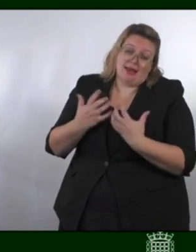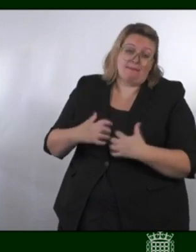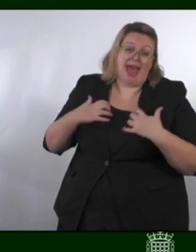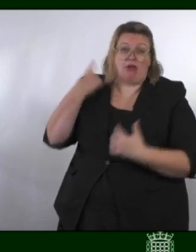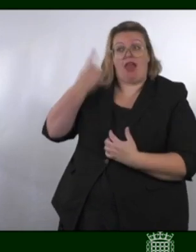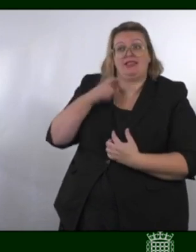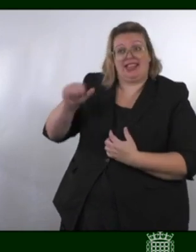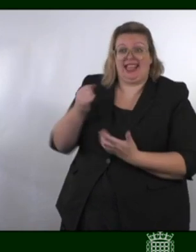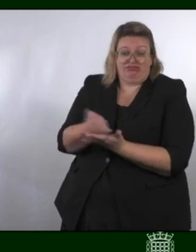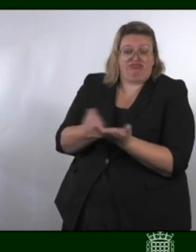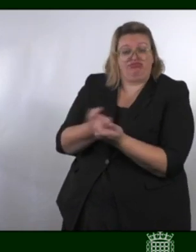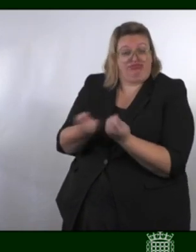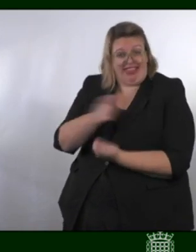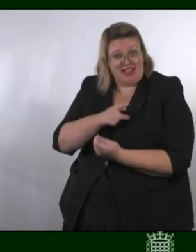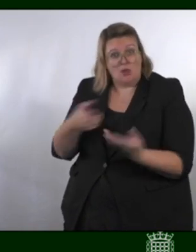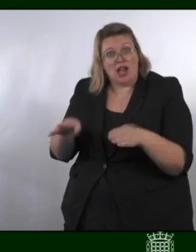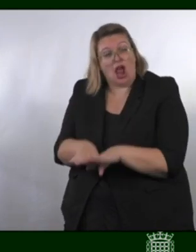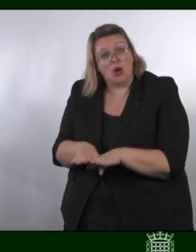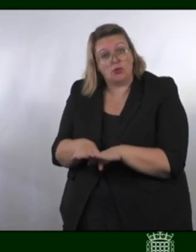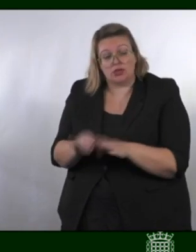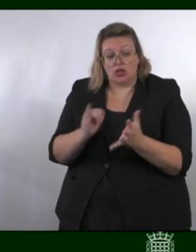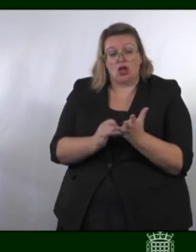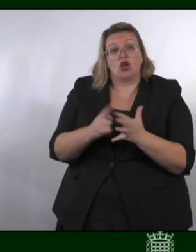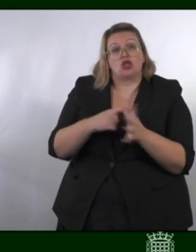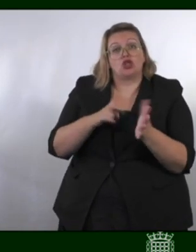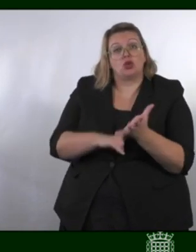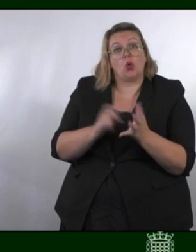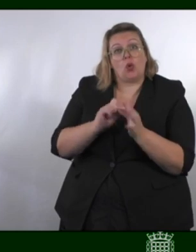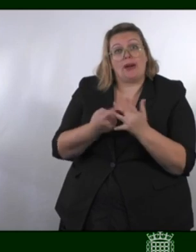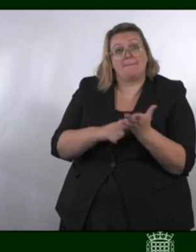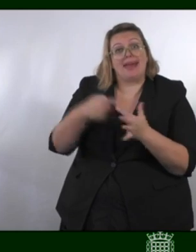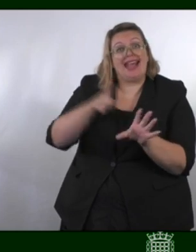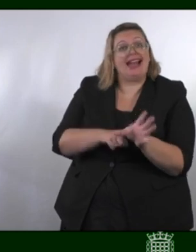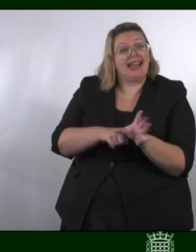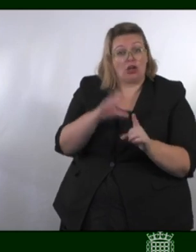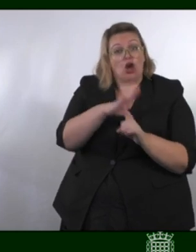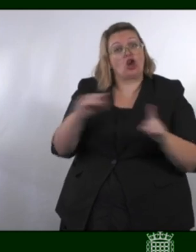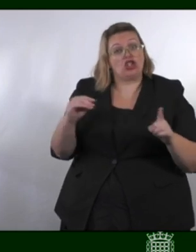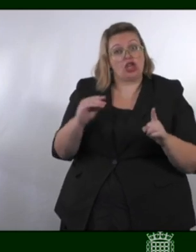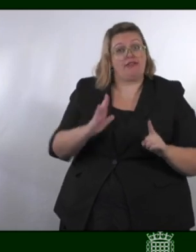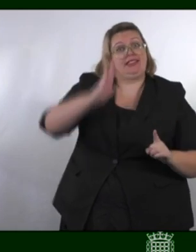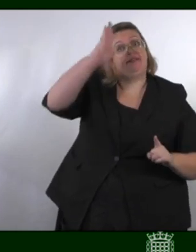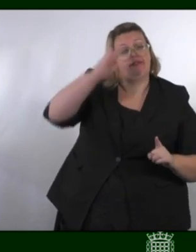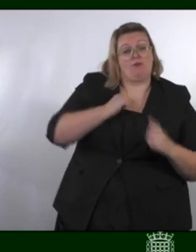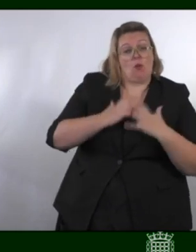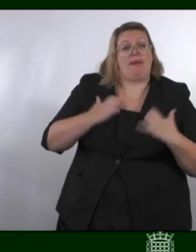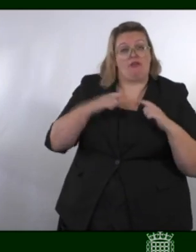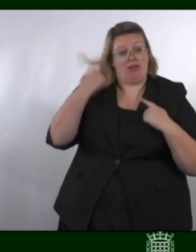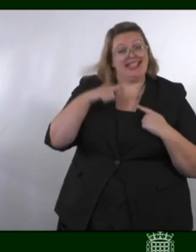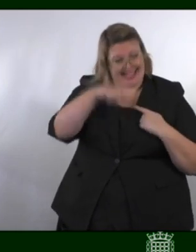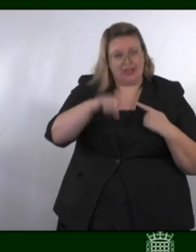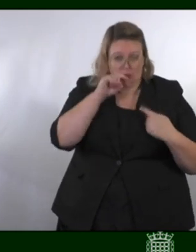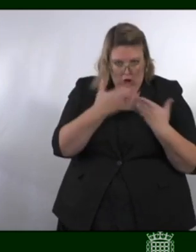and that Sean Bailey, the Conservative candidate, is going to reopen it, and that is the best